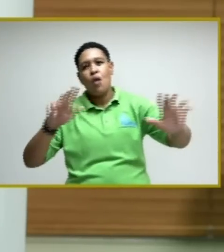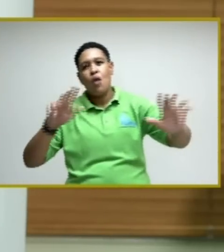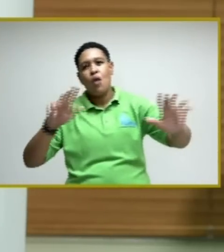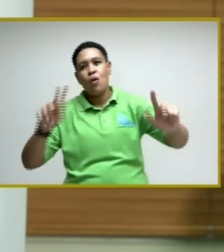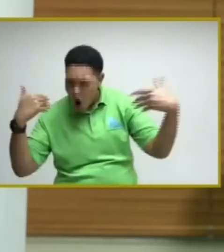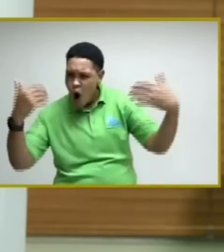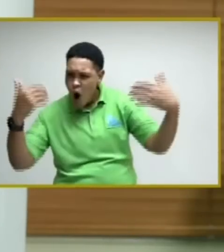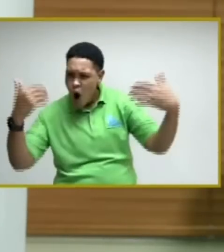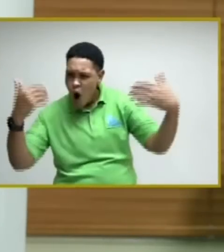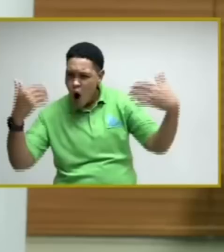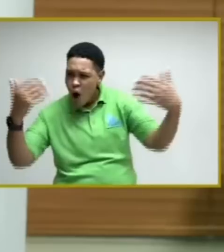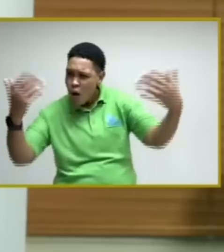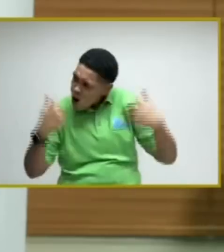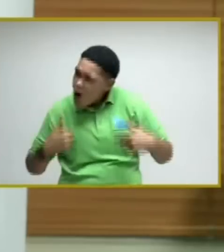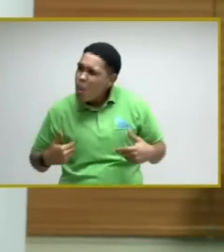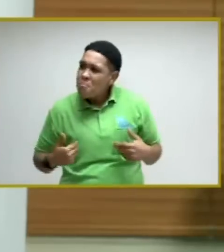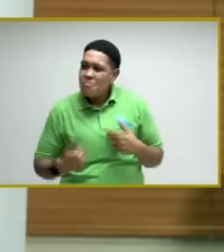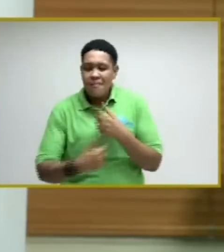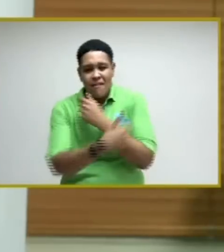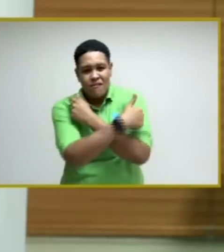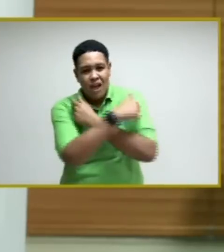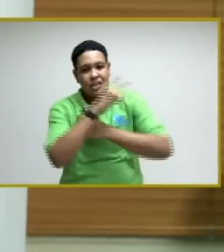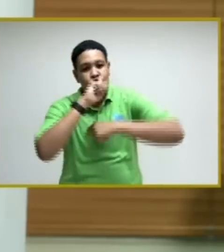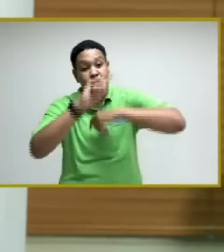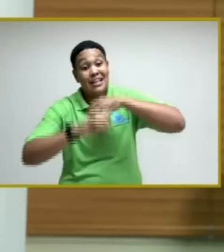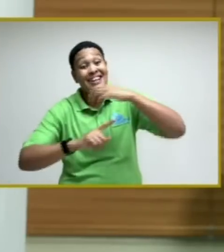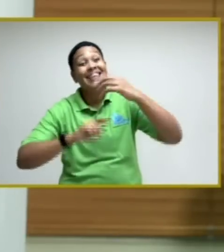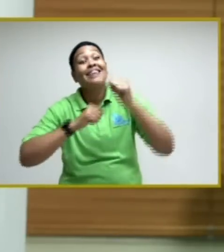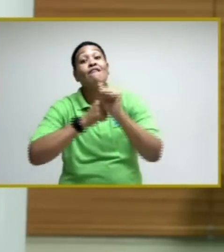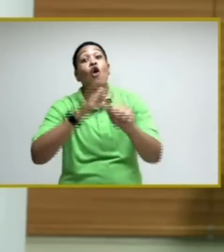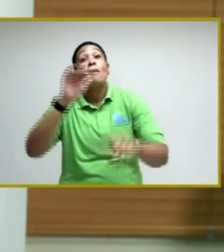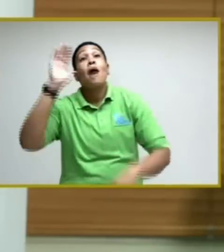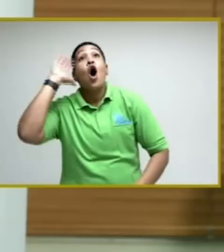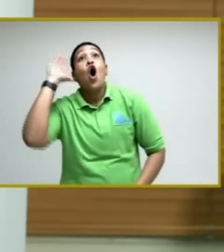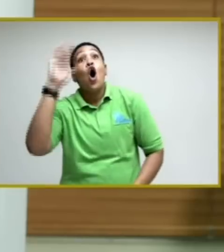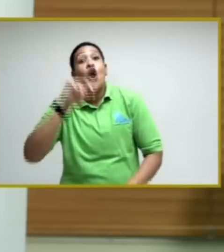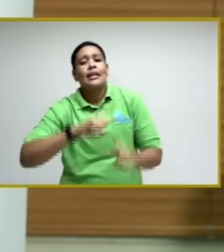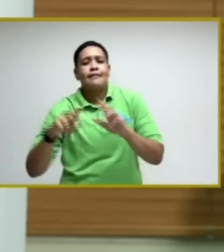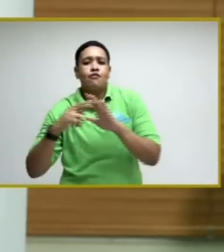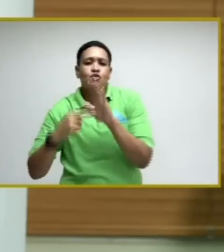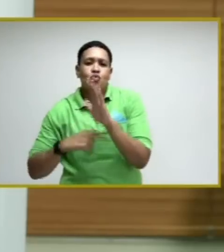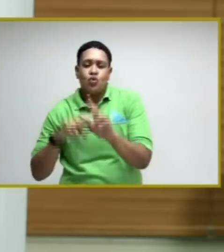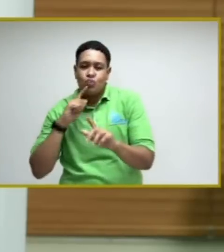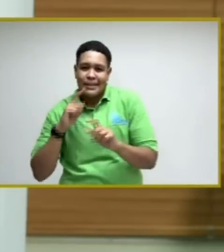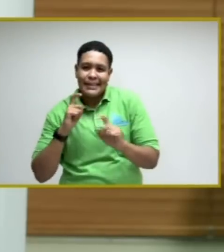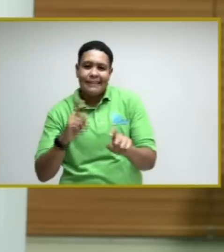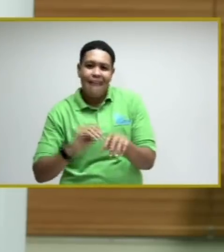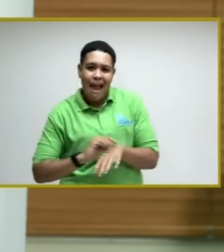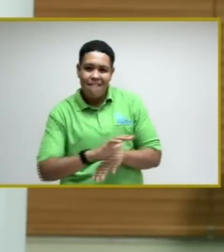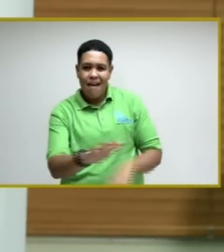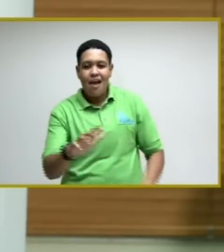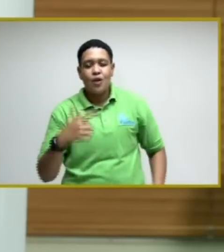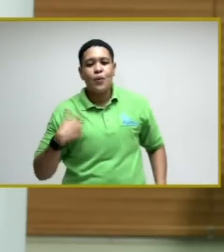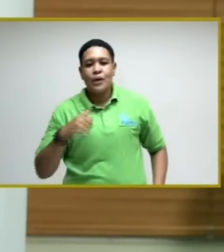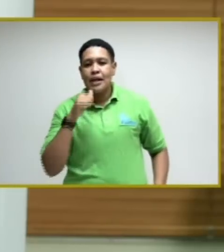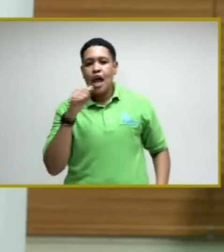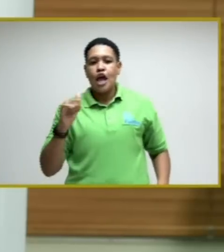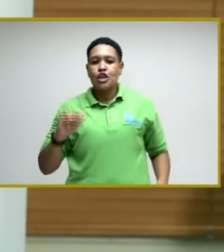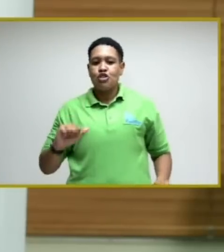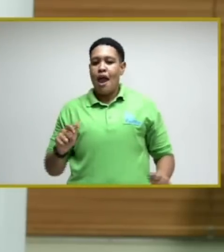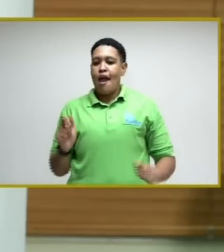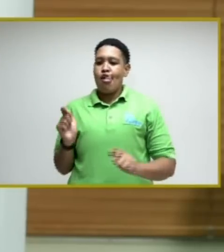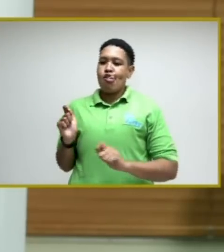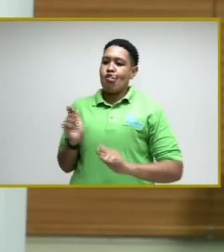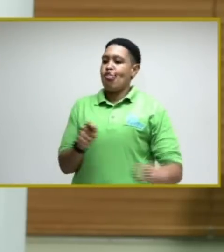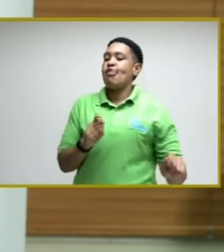incentivize take-up of vaccines, of course accompanied by all the protocols of giving advice and so on. We're not trying to lure people to take a